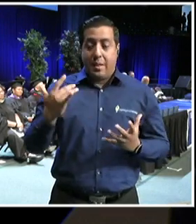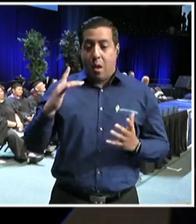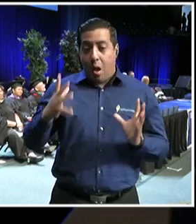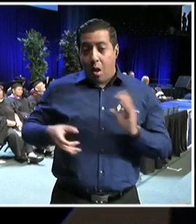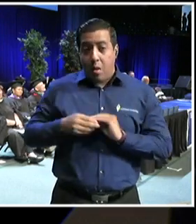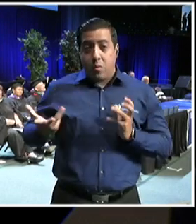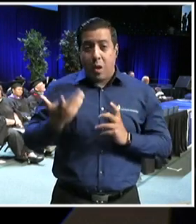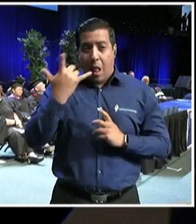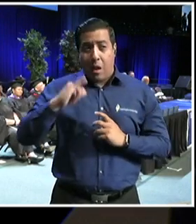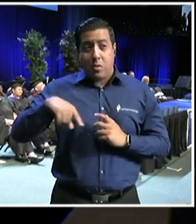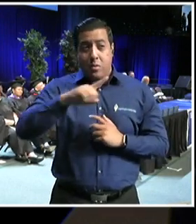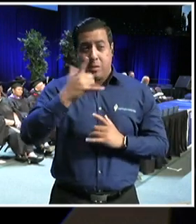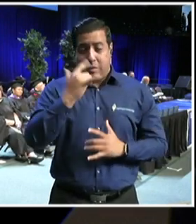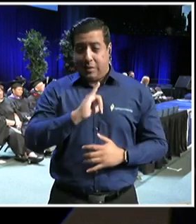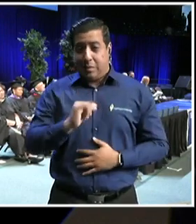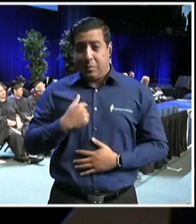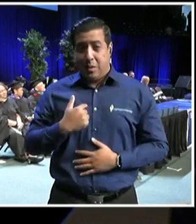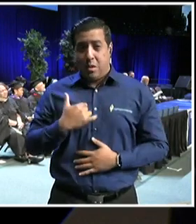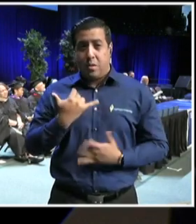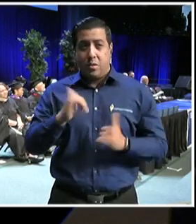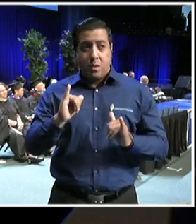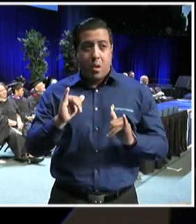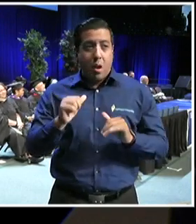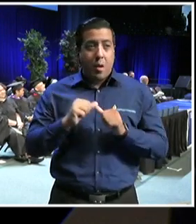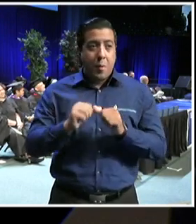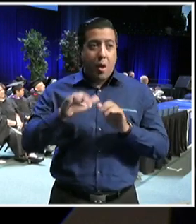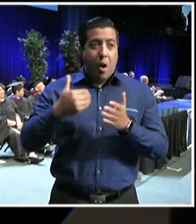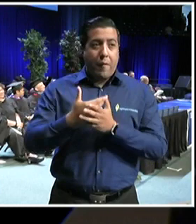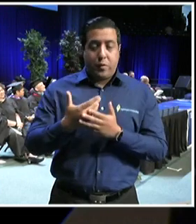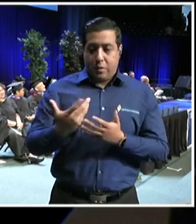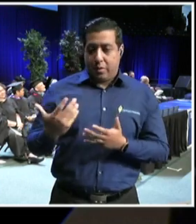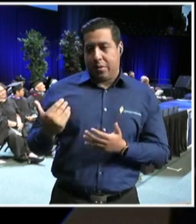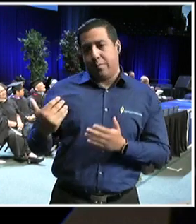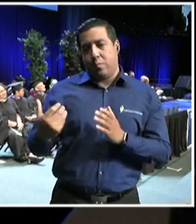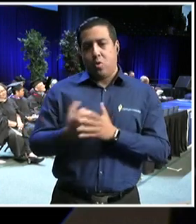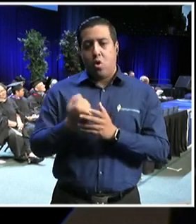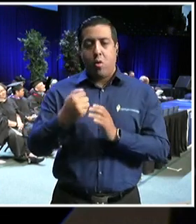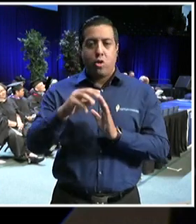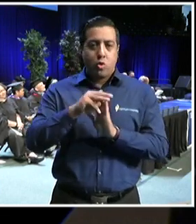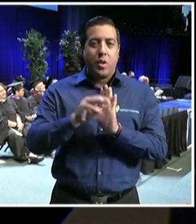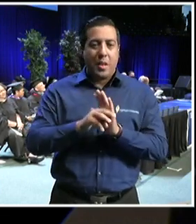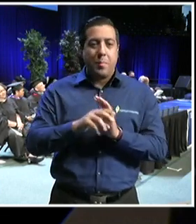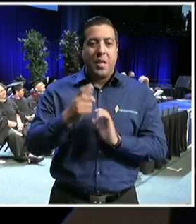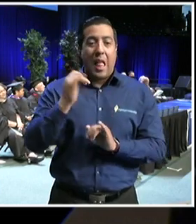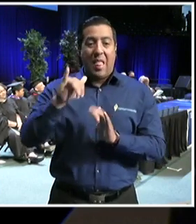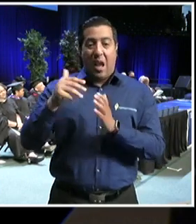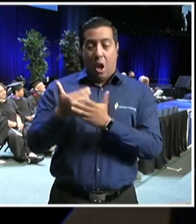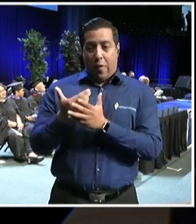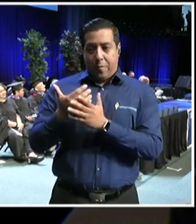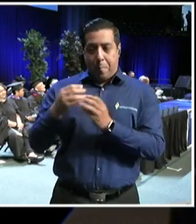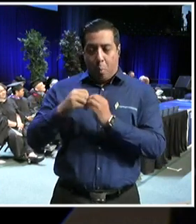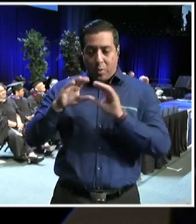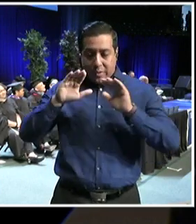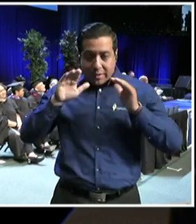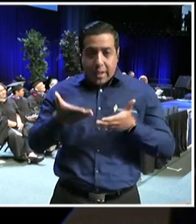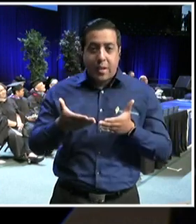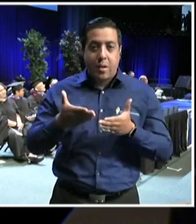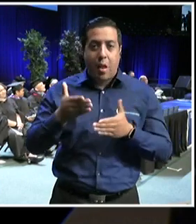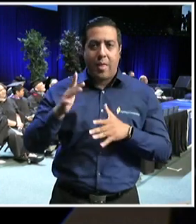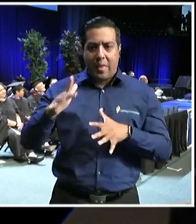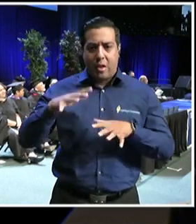of you, like myself, still managed to engage in extracurricular activities. That took dedication. That